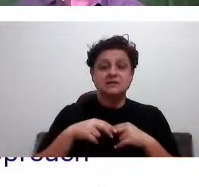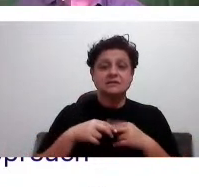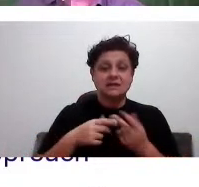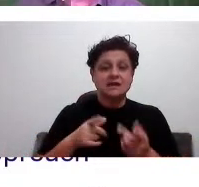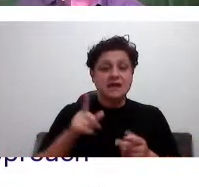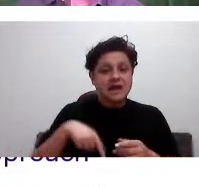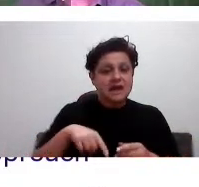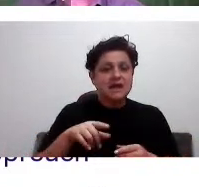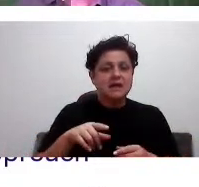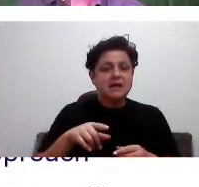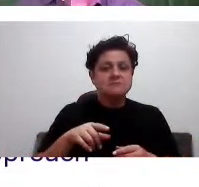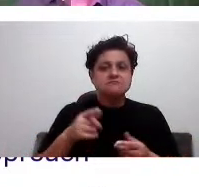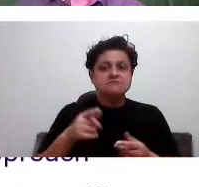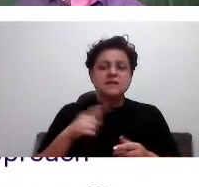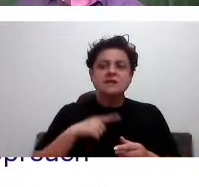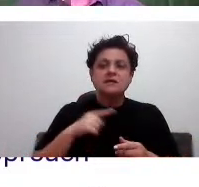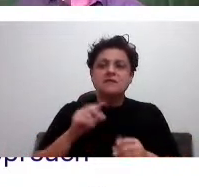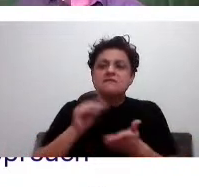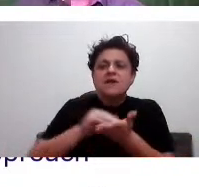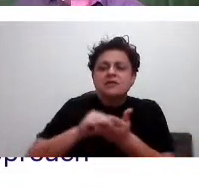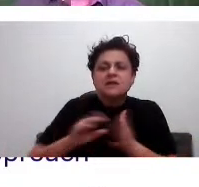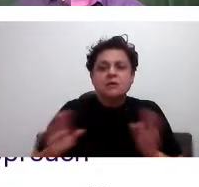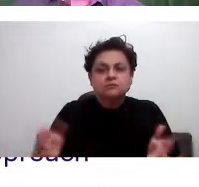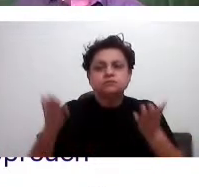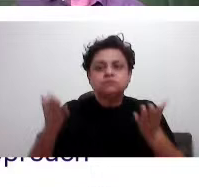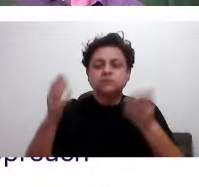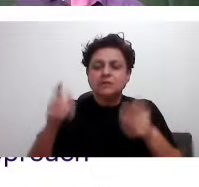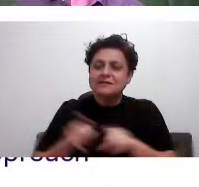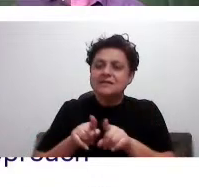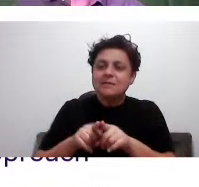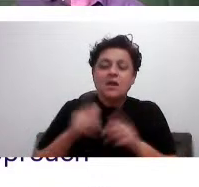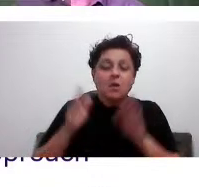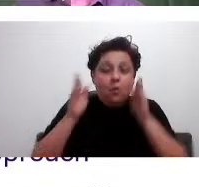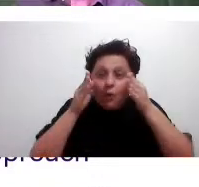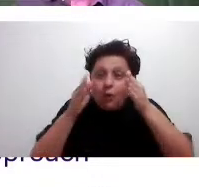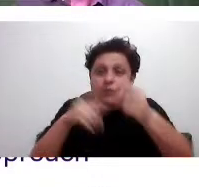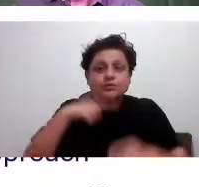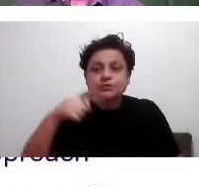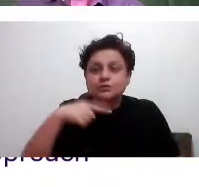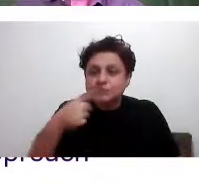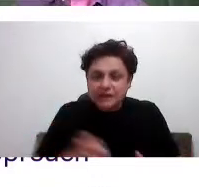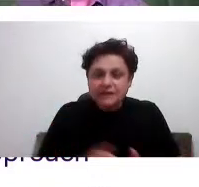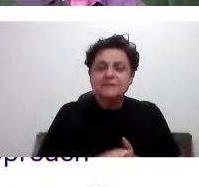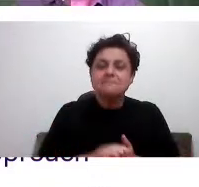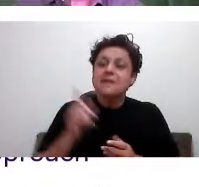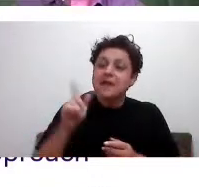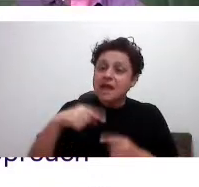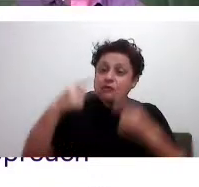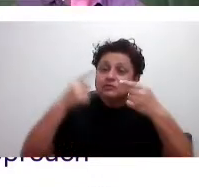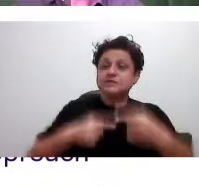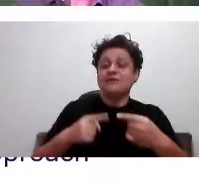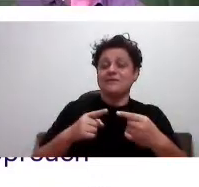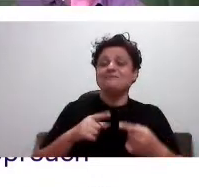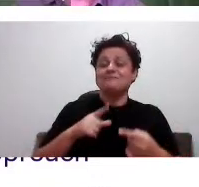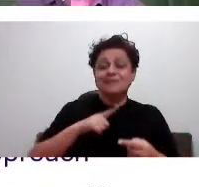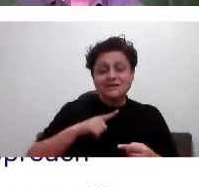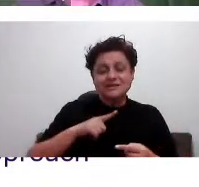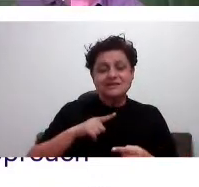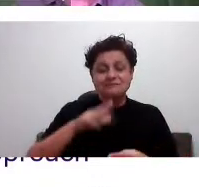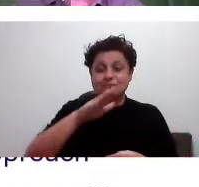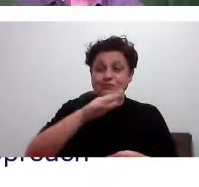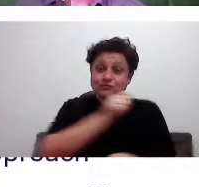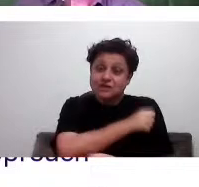low ability to focus. These were all challenges that many students in the